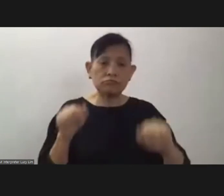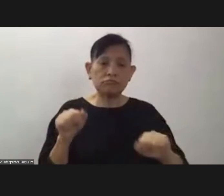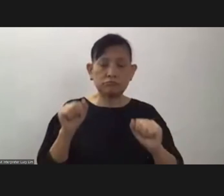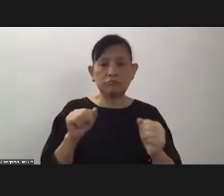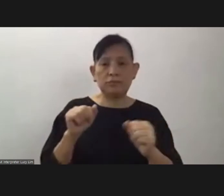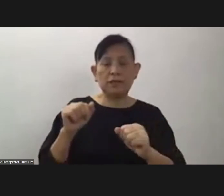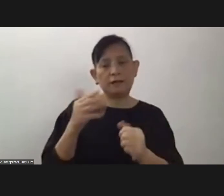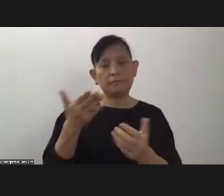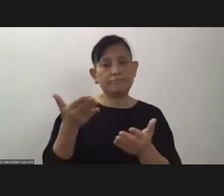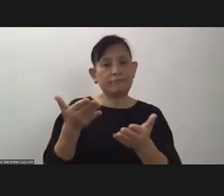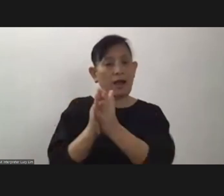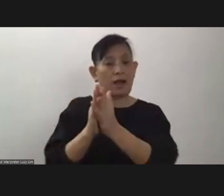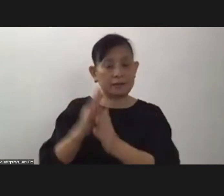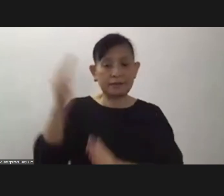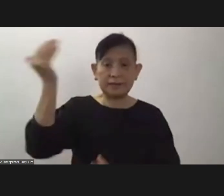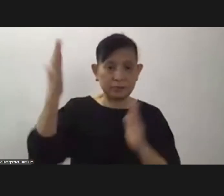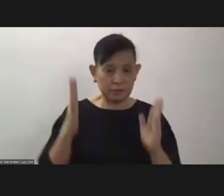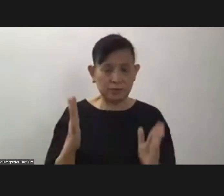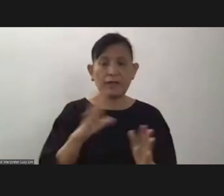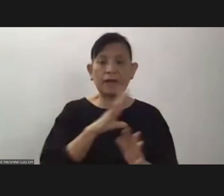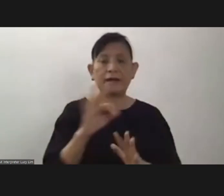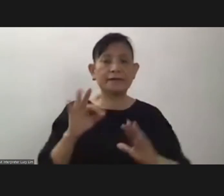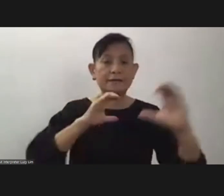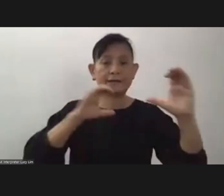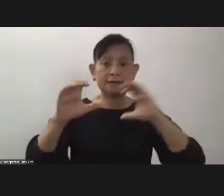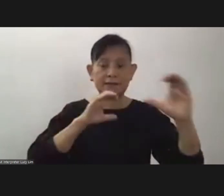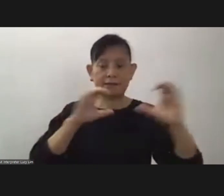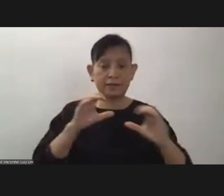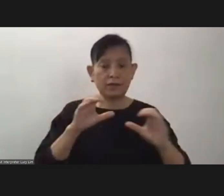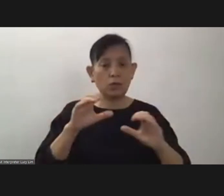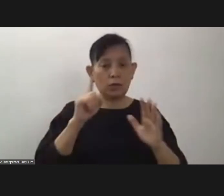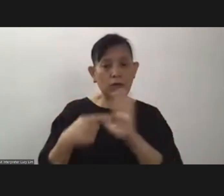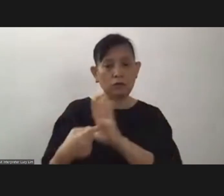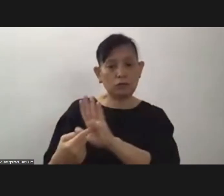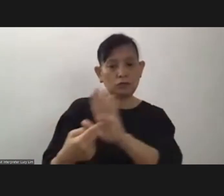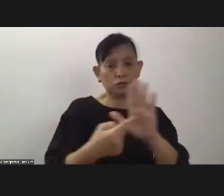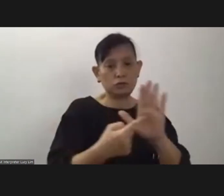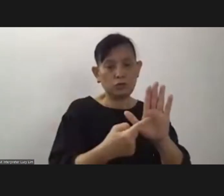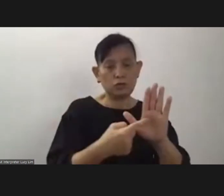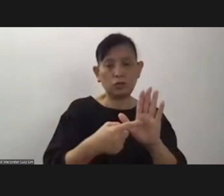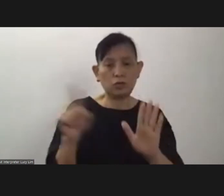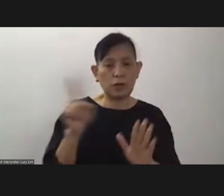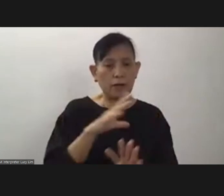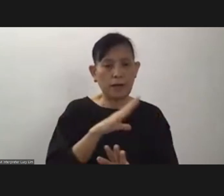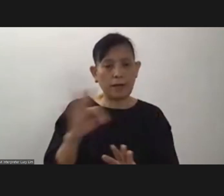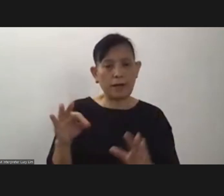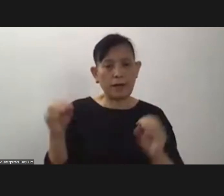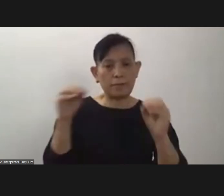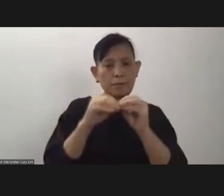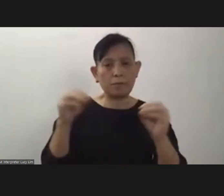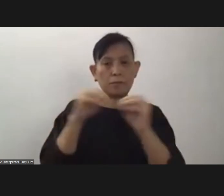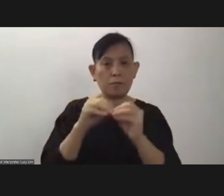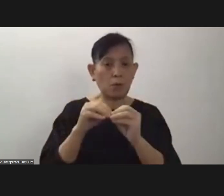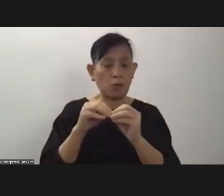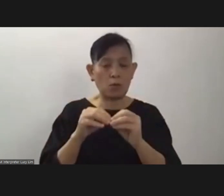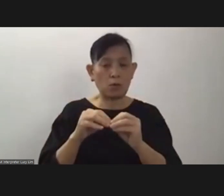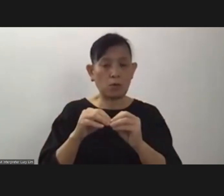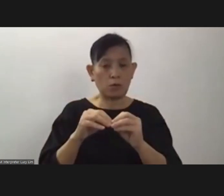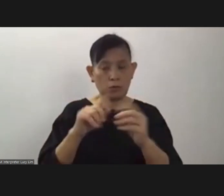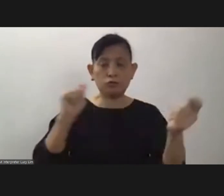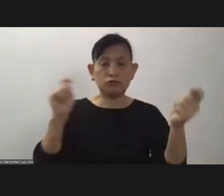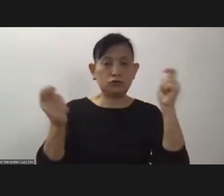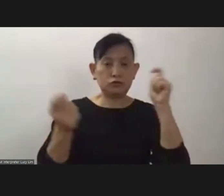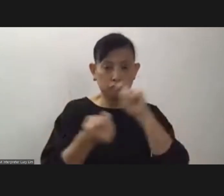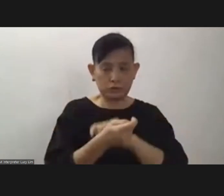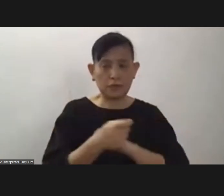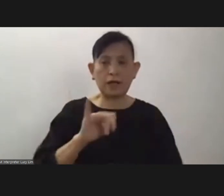you. And hopefully this conversation leads somewhere where we can see meaningful change can happen. I also